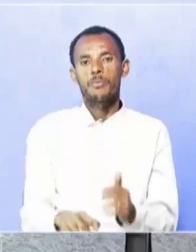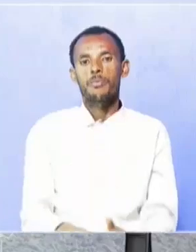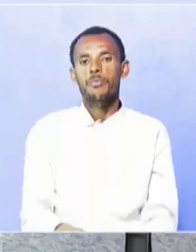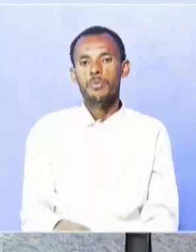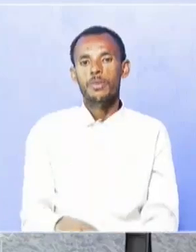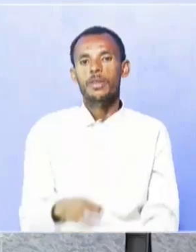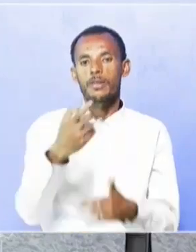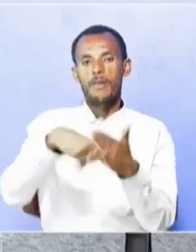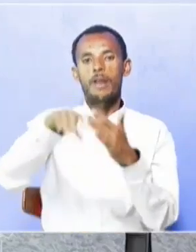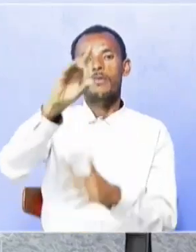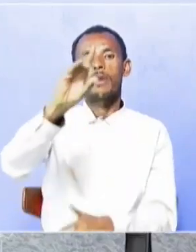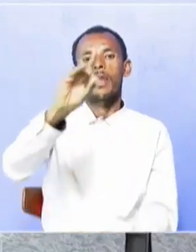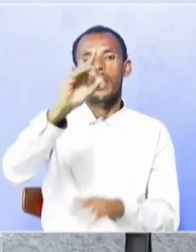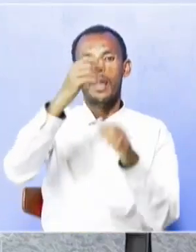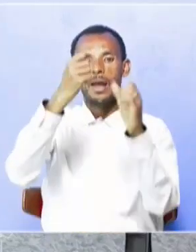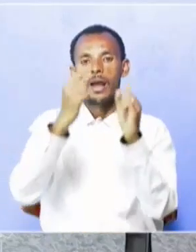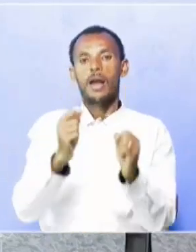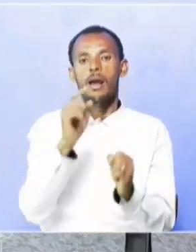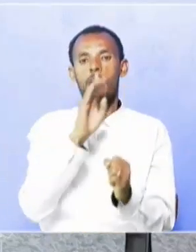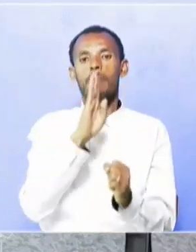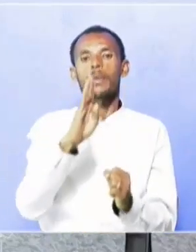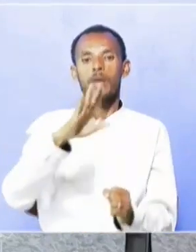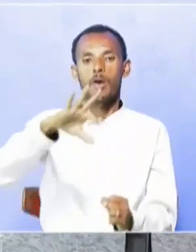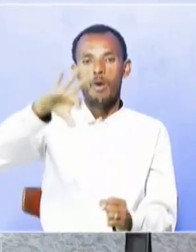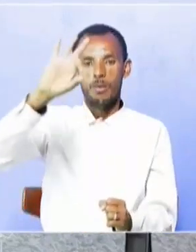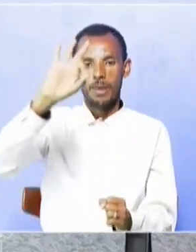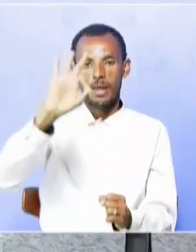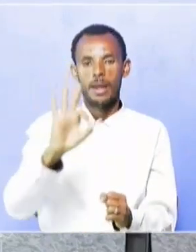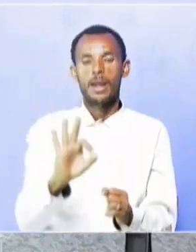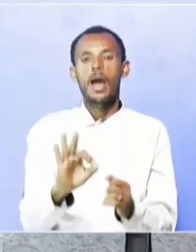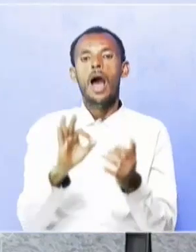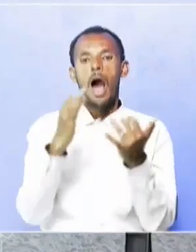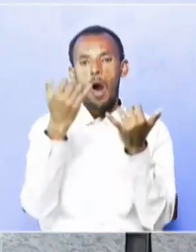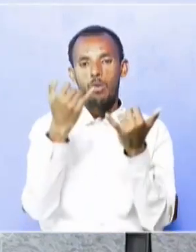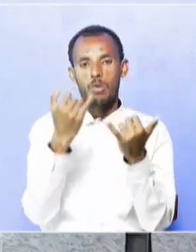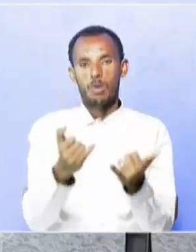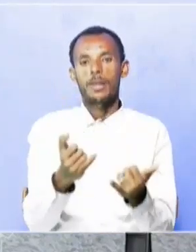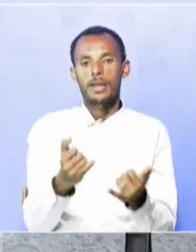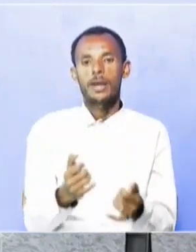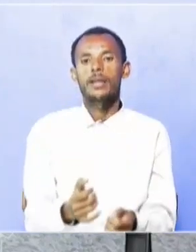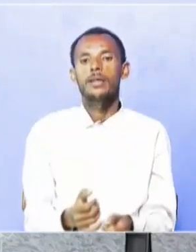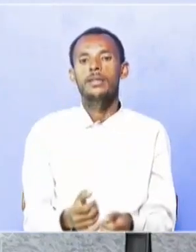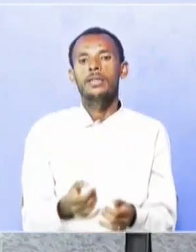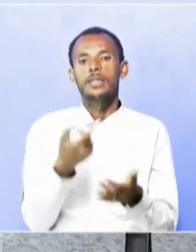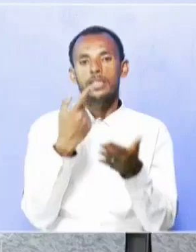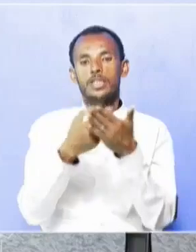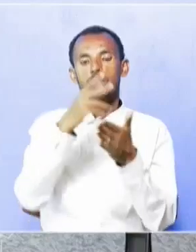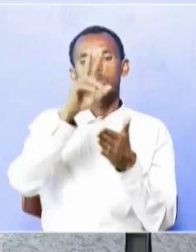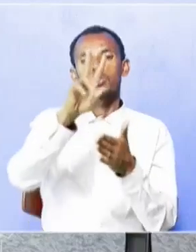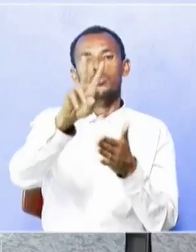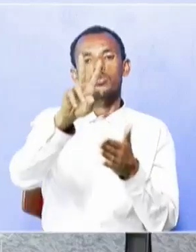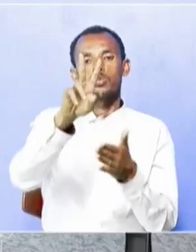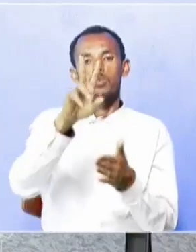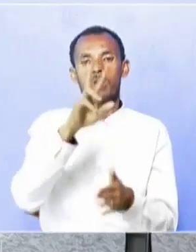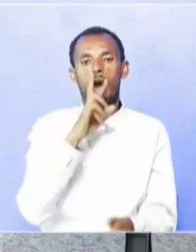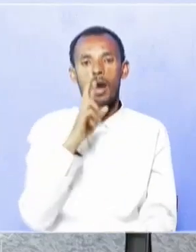The value of D can be obtained automatically, right? These two